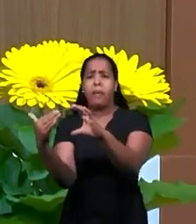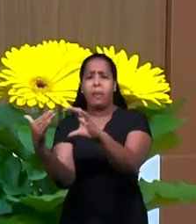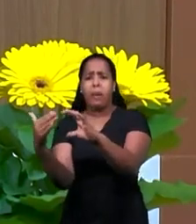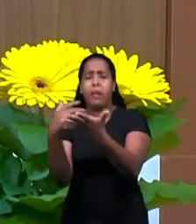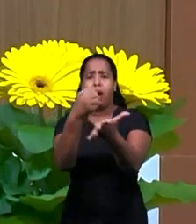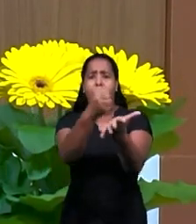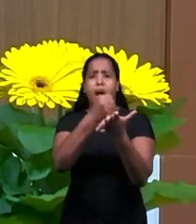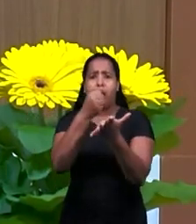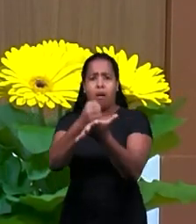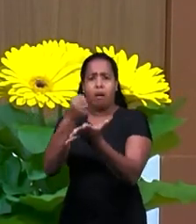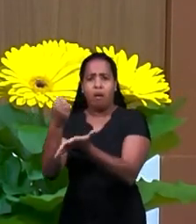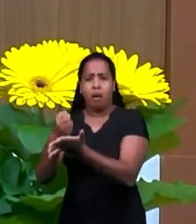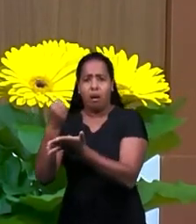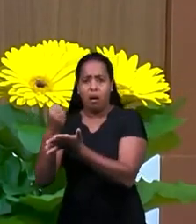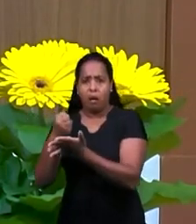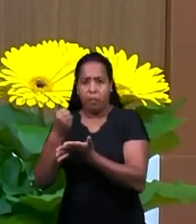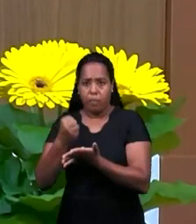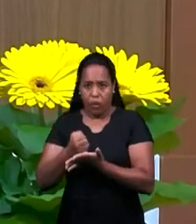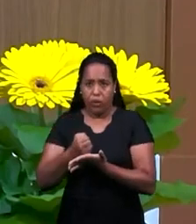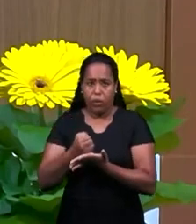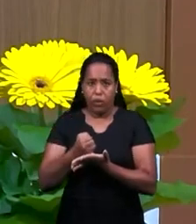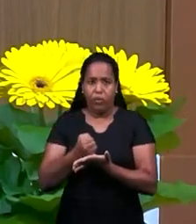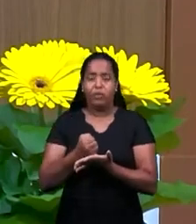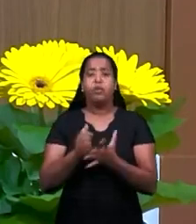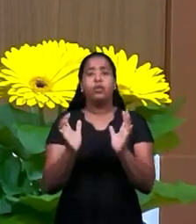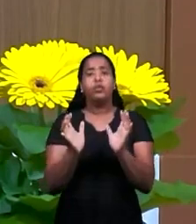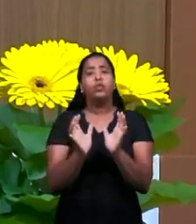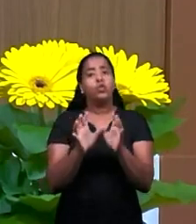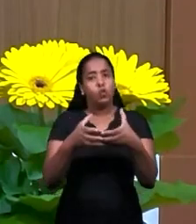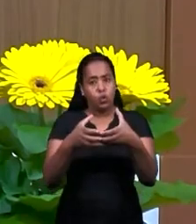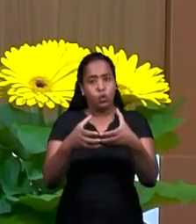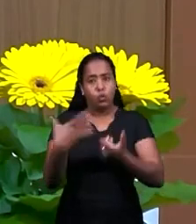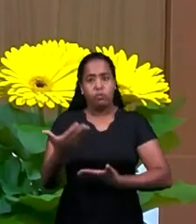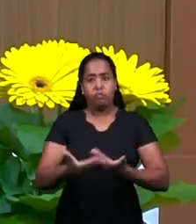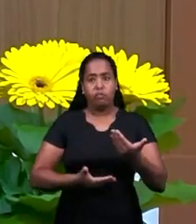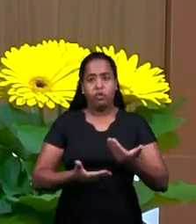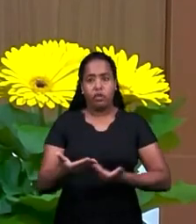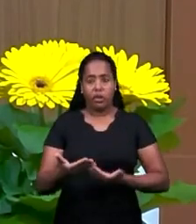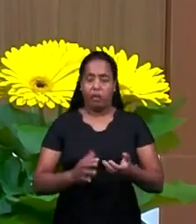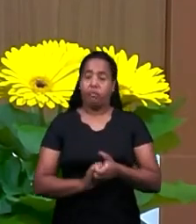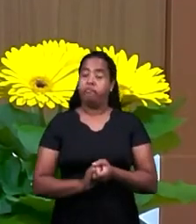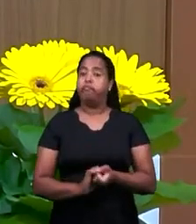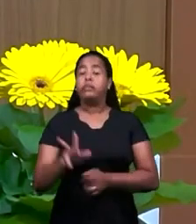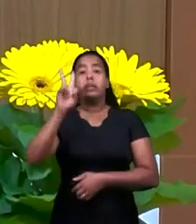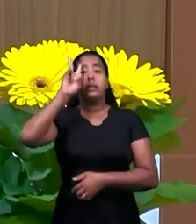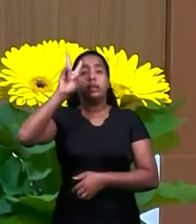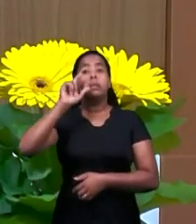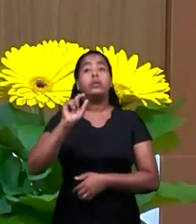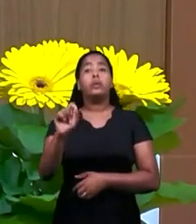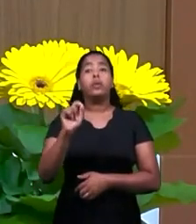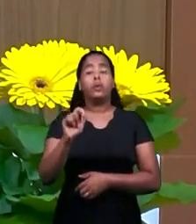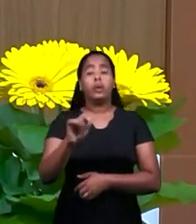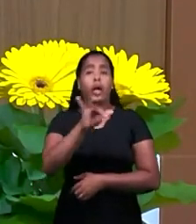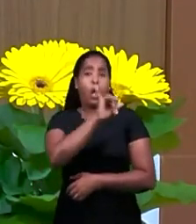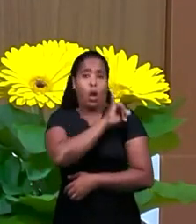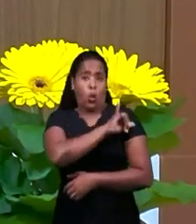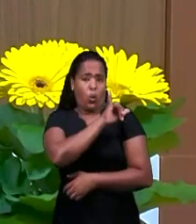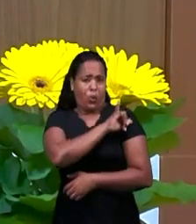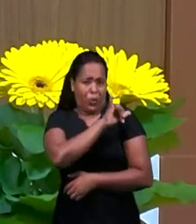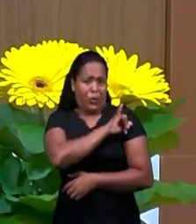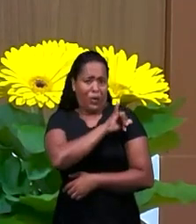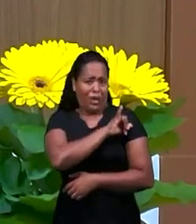contributions and support from some of our brethren. Recalling that Rio, the state of Rio, as